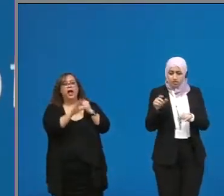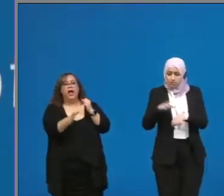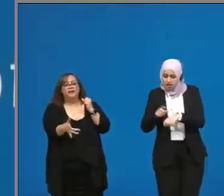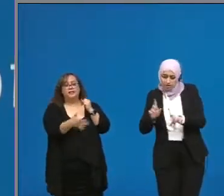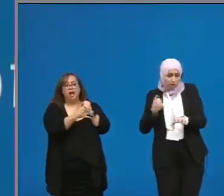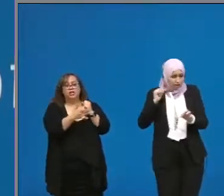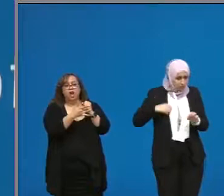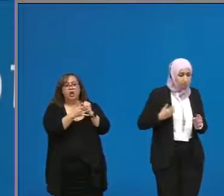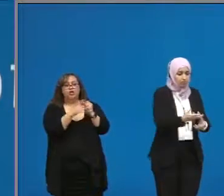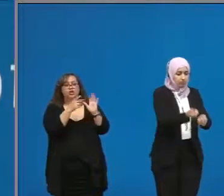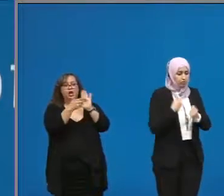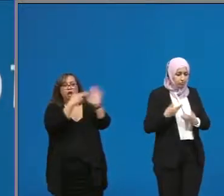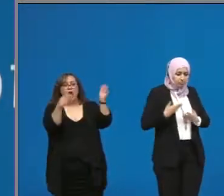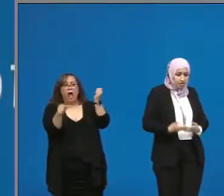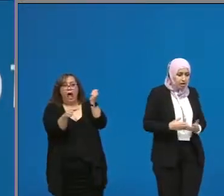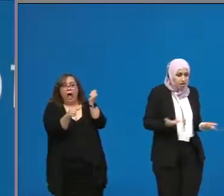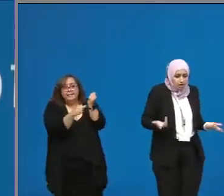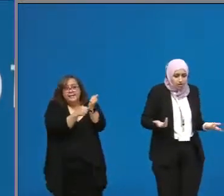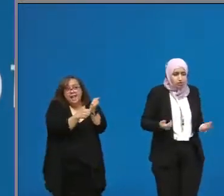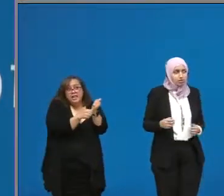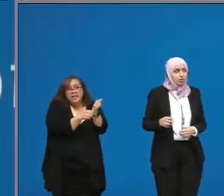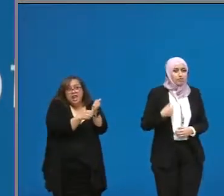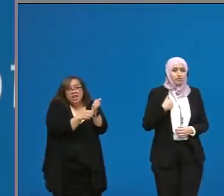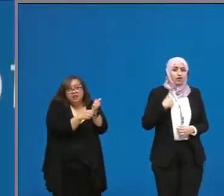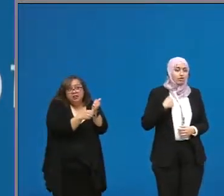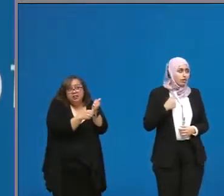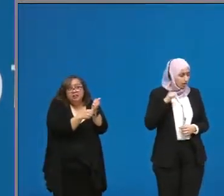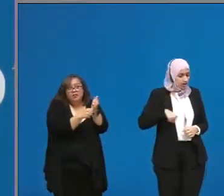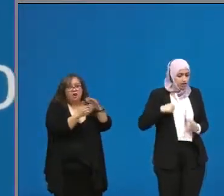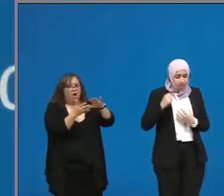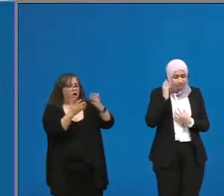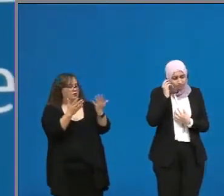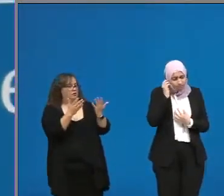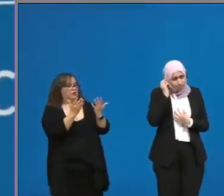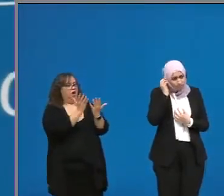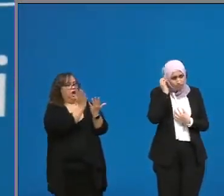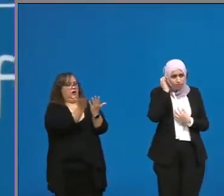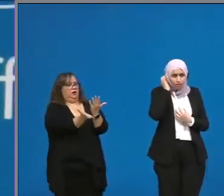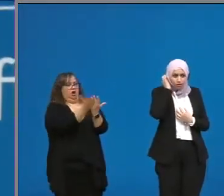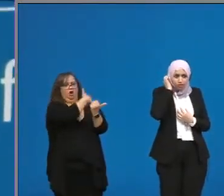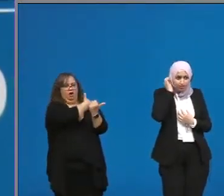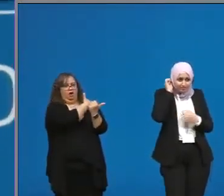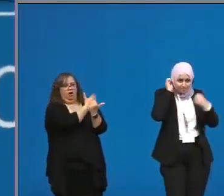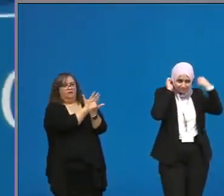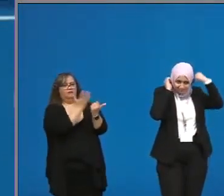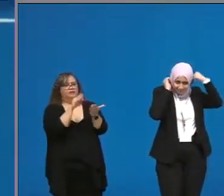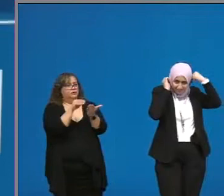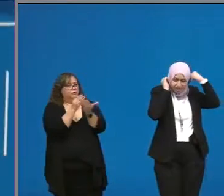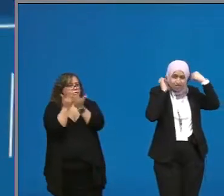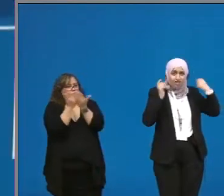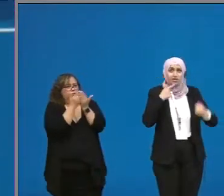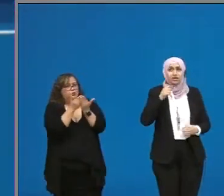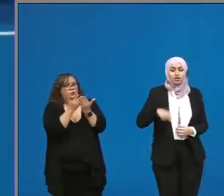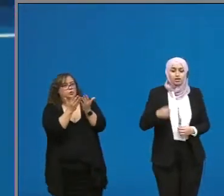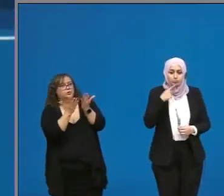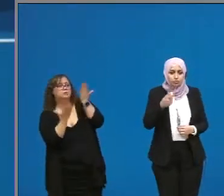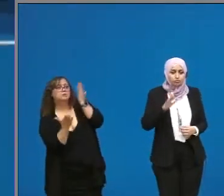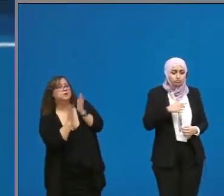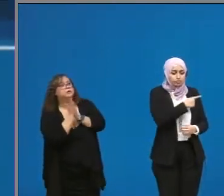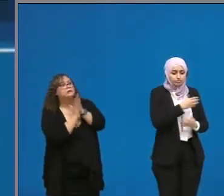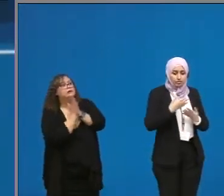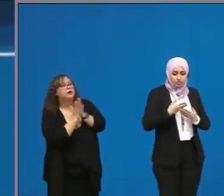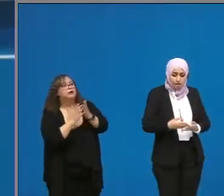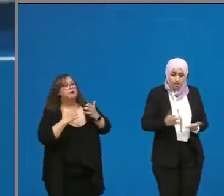technology always, then we automatically switch off a huge section of our student population that want or need to use